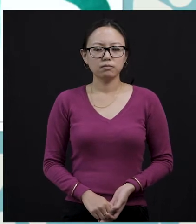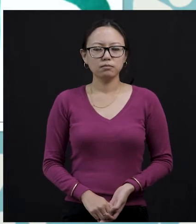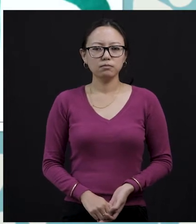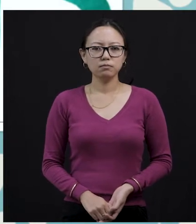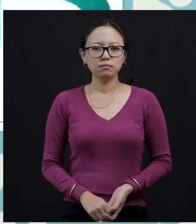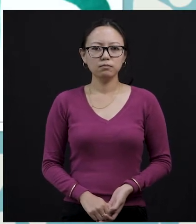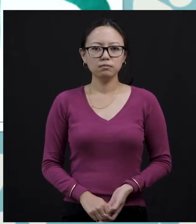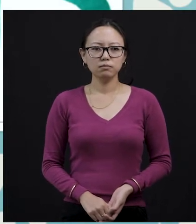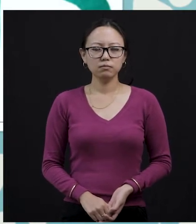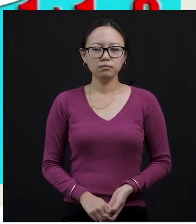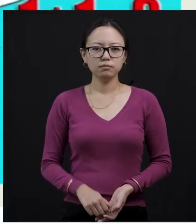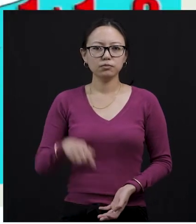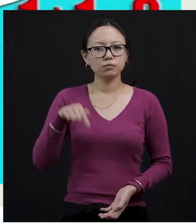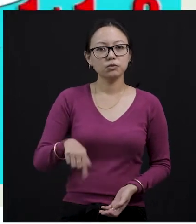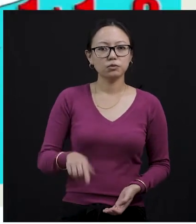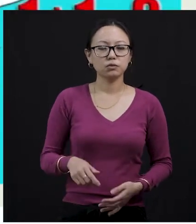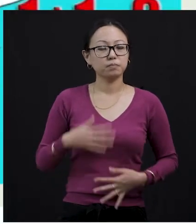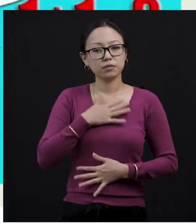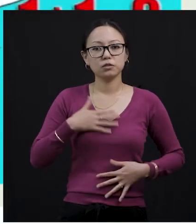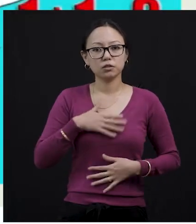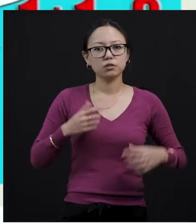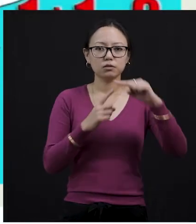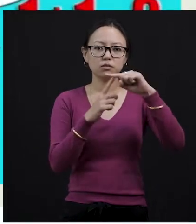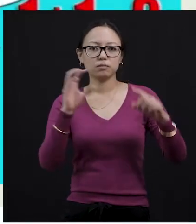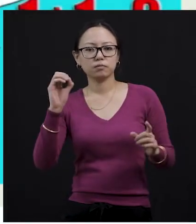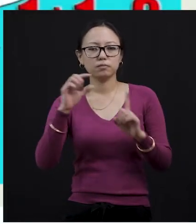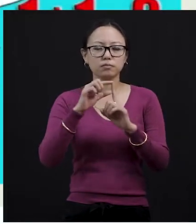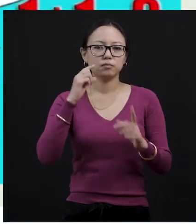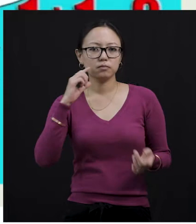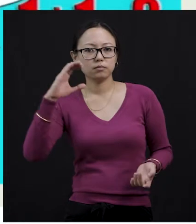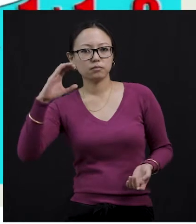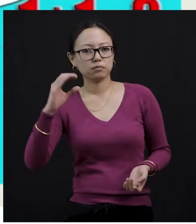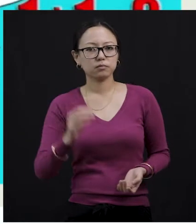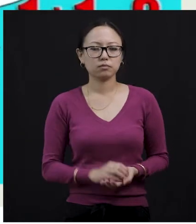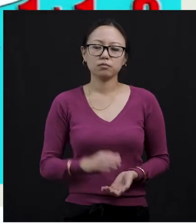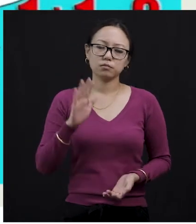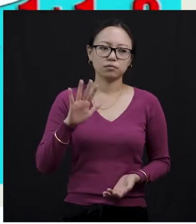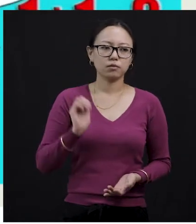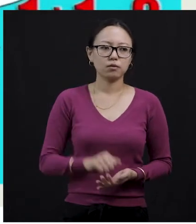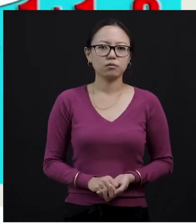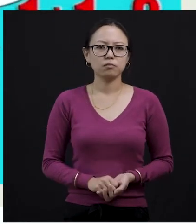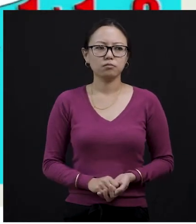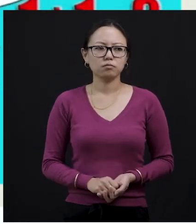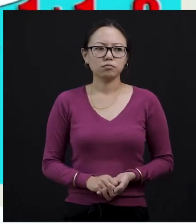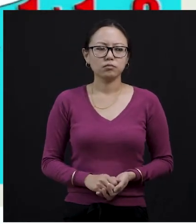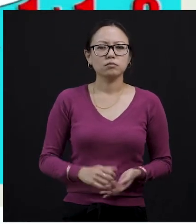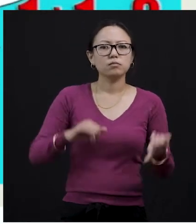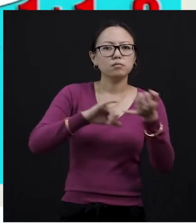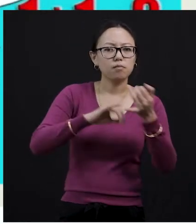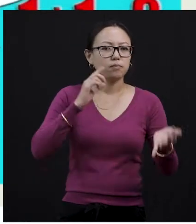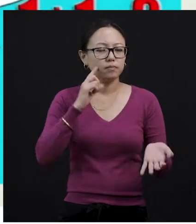a very interesting topic that is single digit multiplication. All